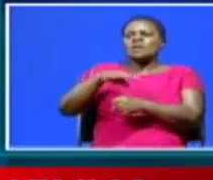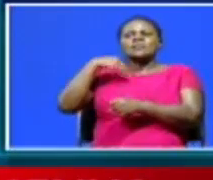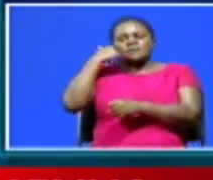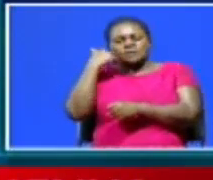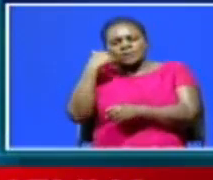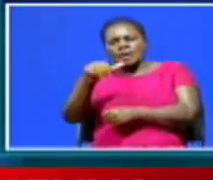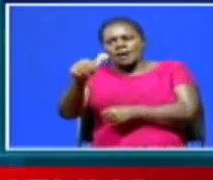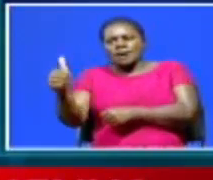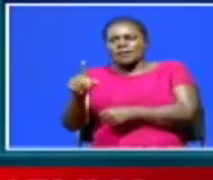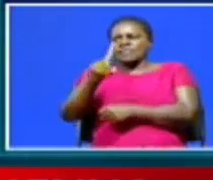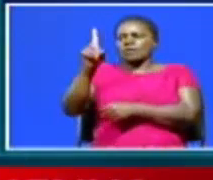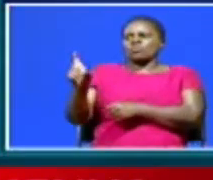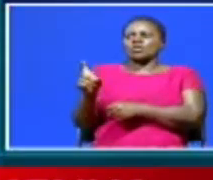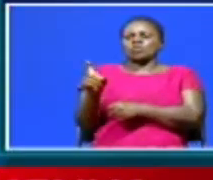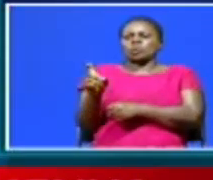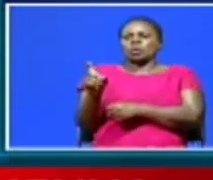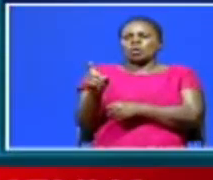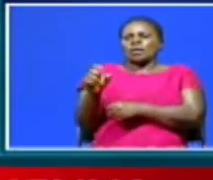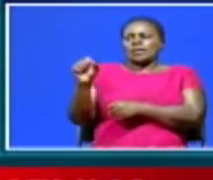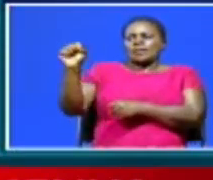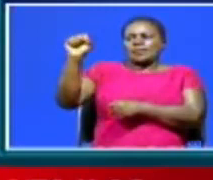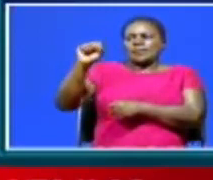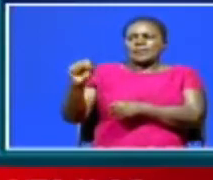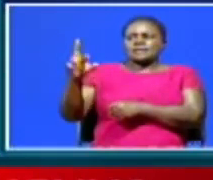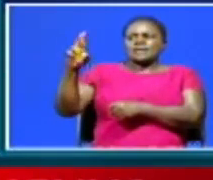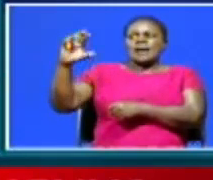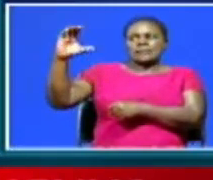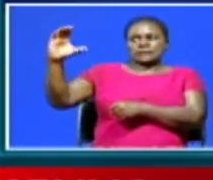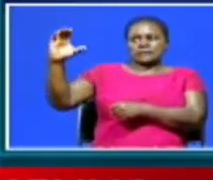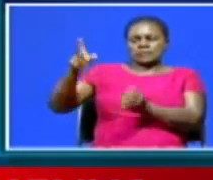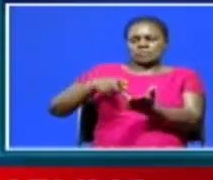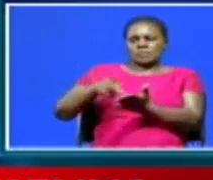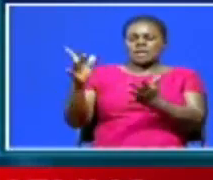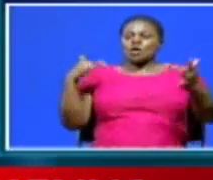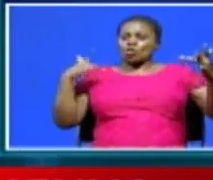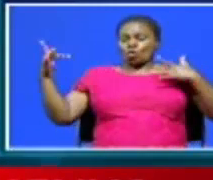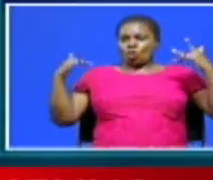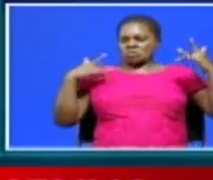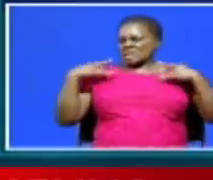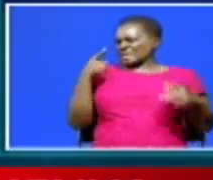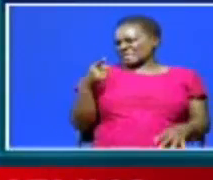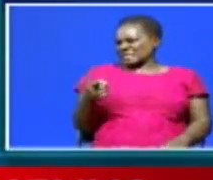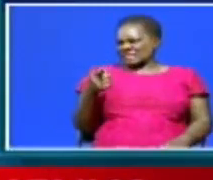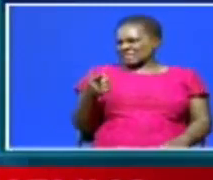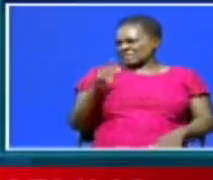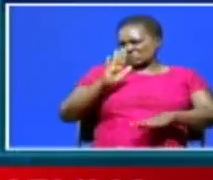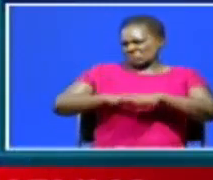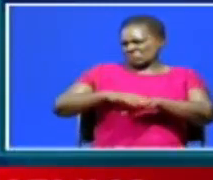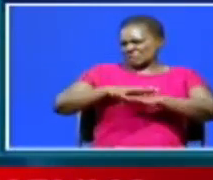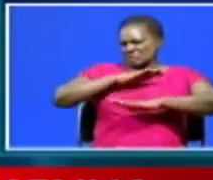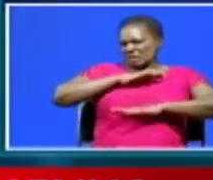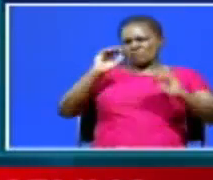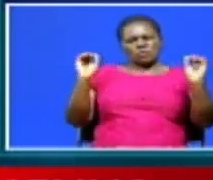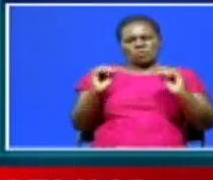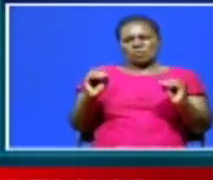There's another question that has been asked concerning the SRC rates and concerns that these rates may not be adequate.